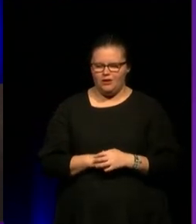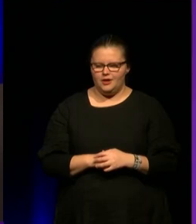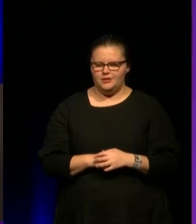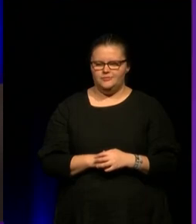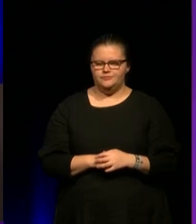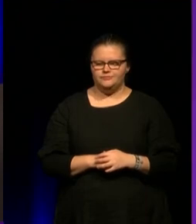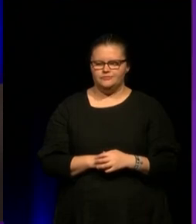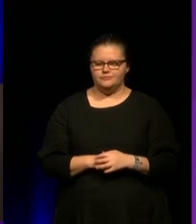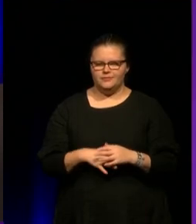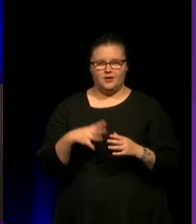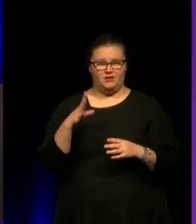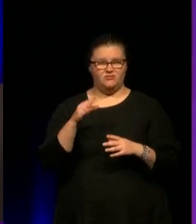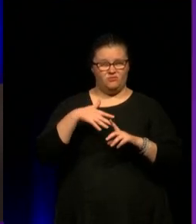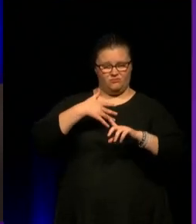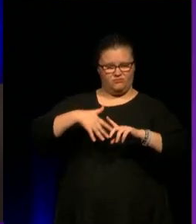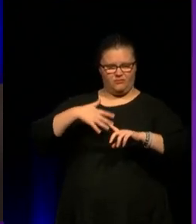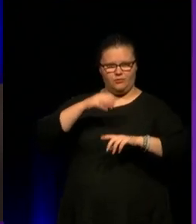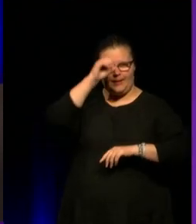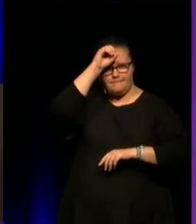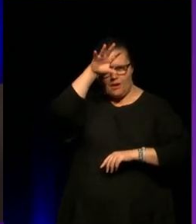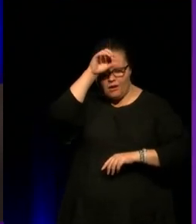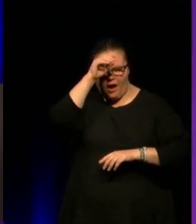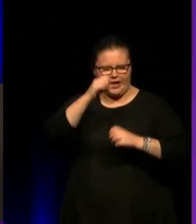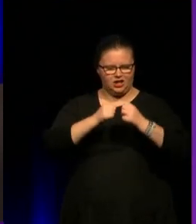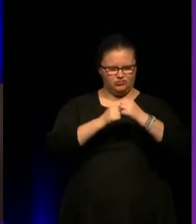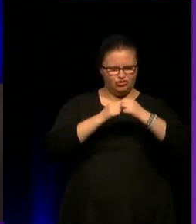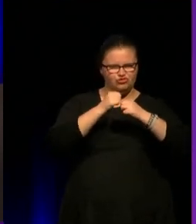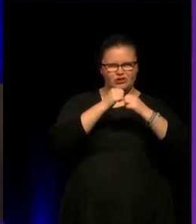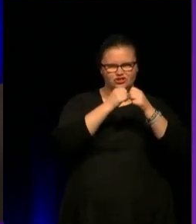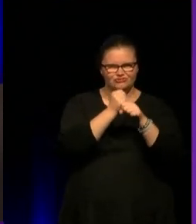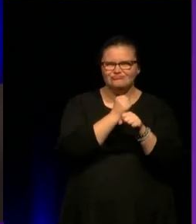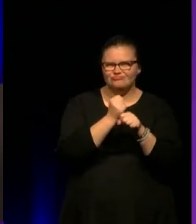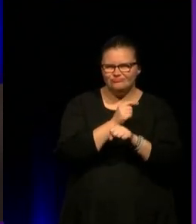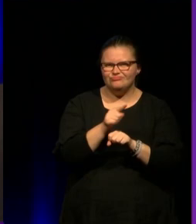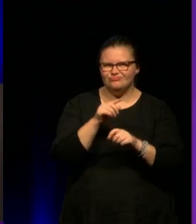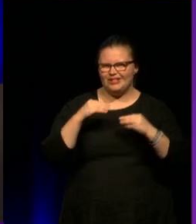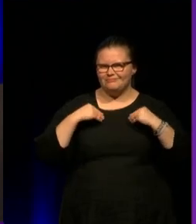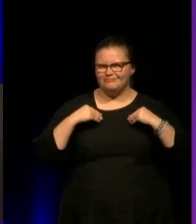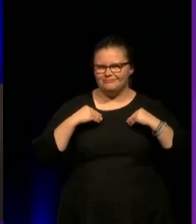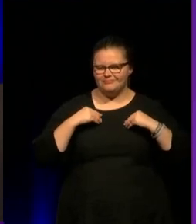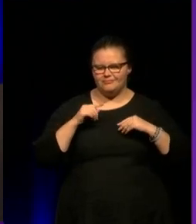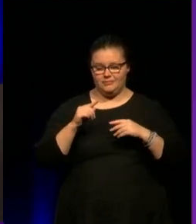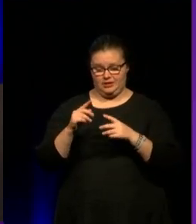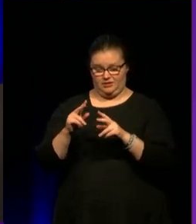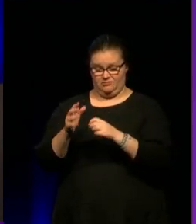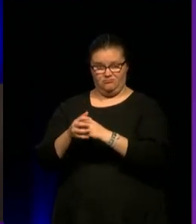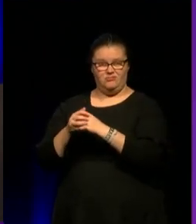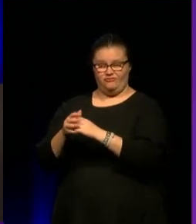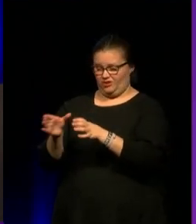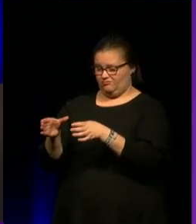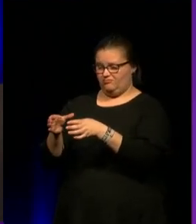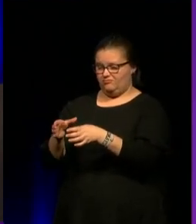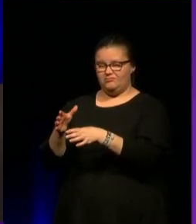the construction mining industry. He and some friends founded